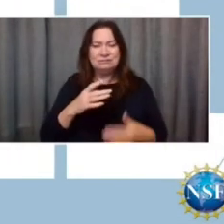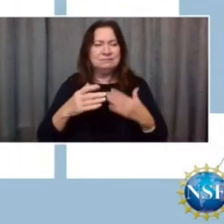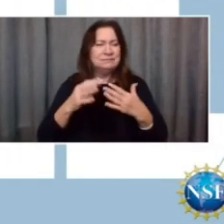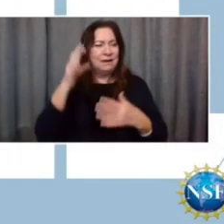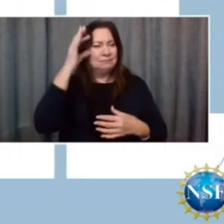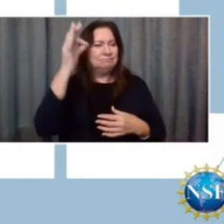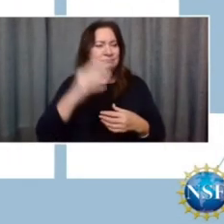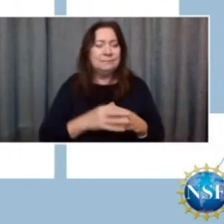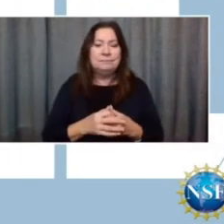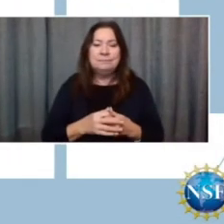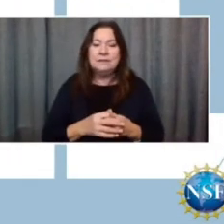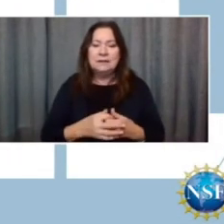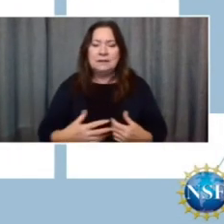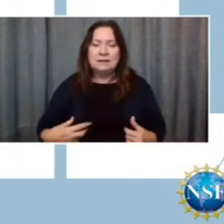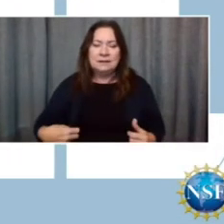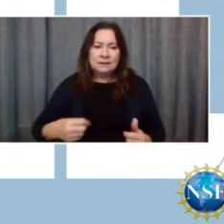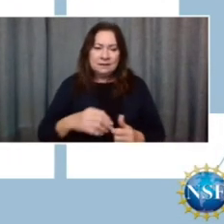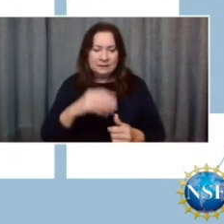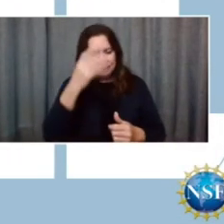Shireen.